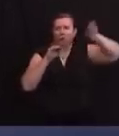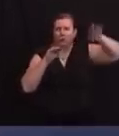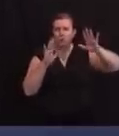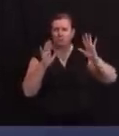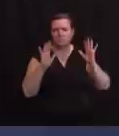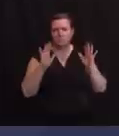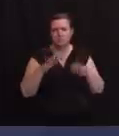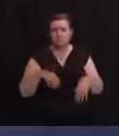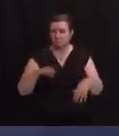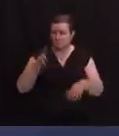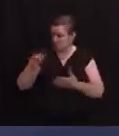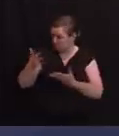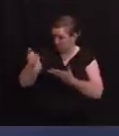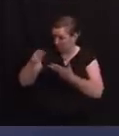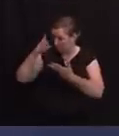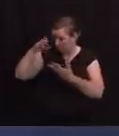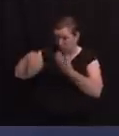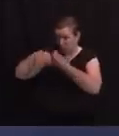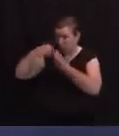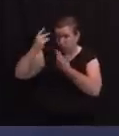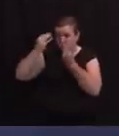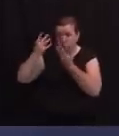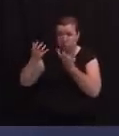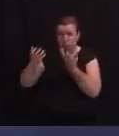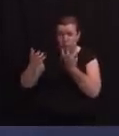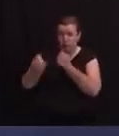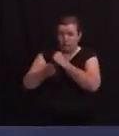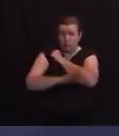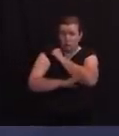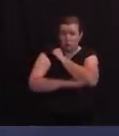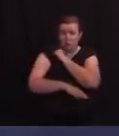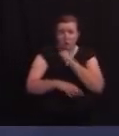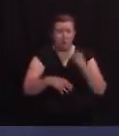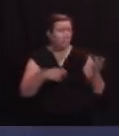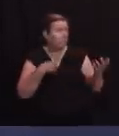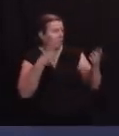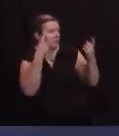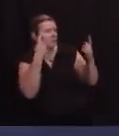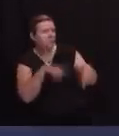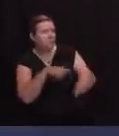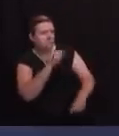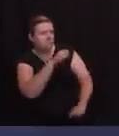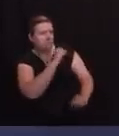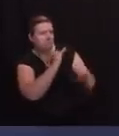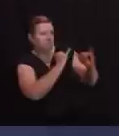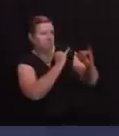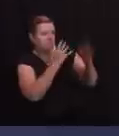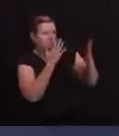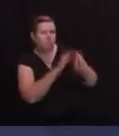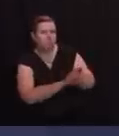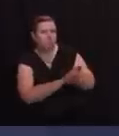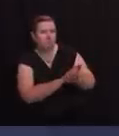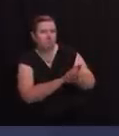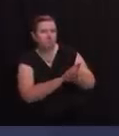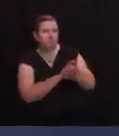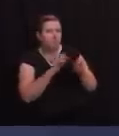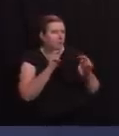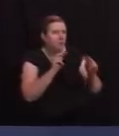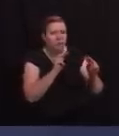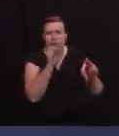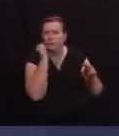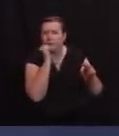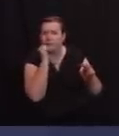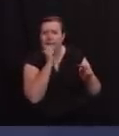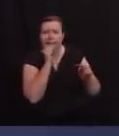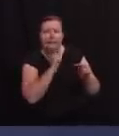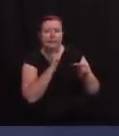or the fall? Totally agree with what you said. You know, that's, we're vigilant every day. The surveillance